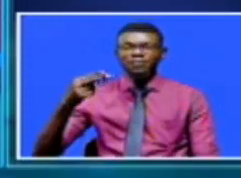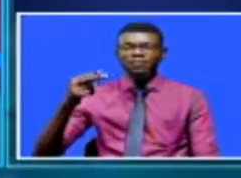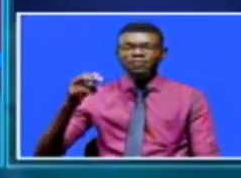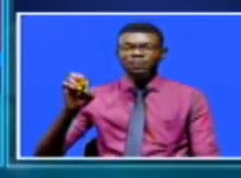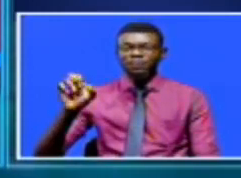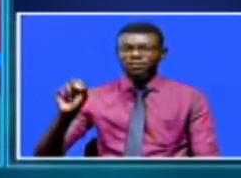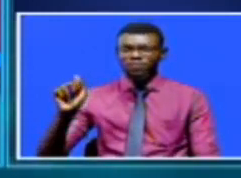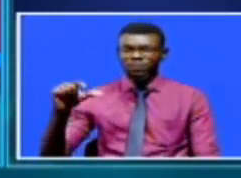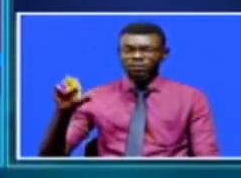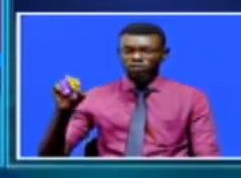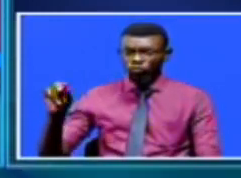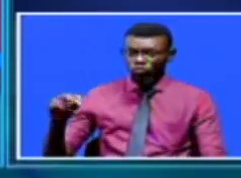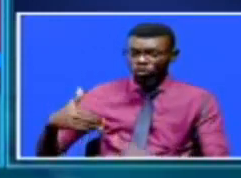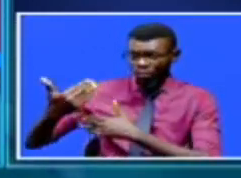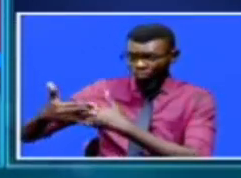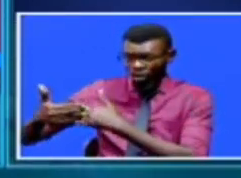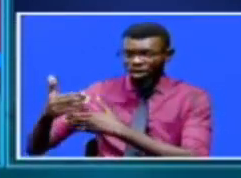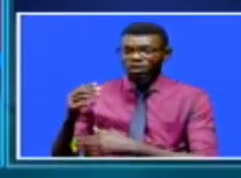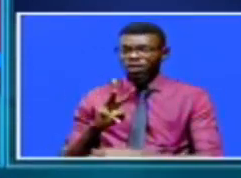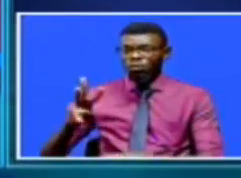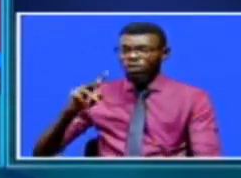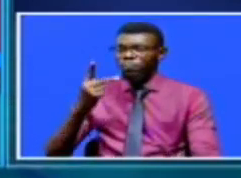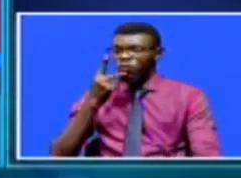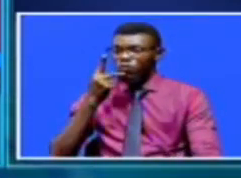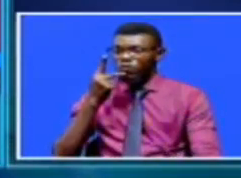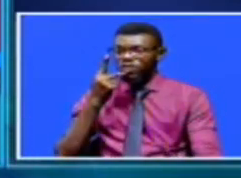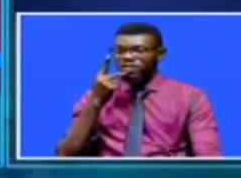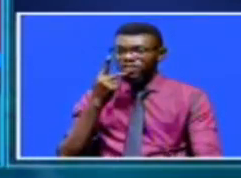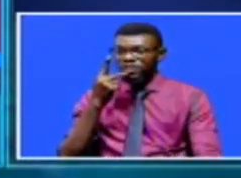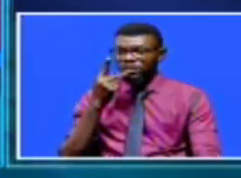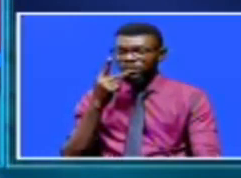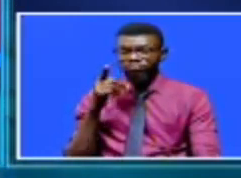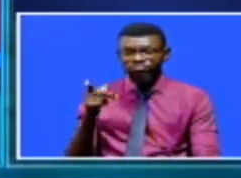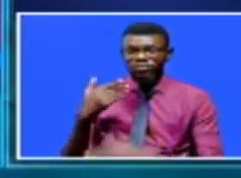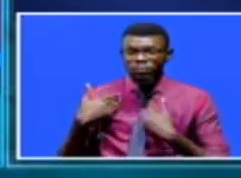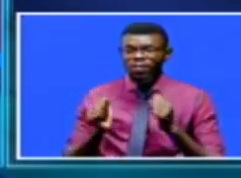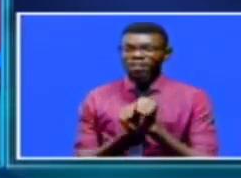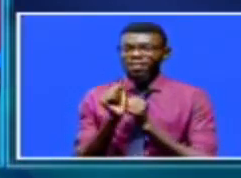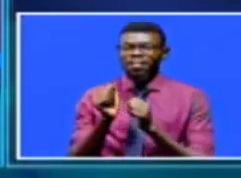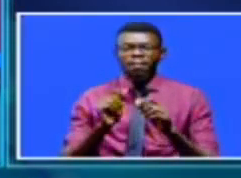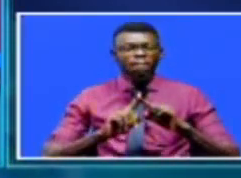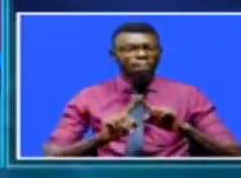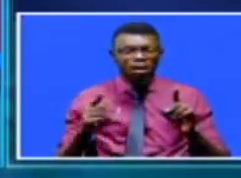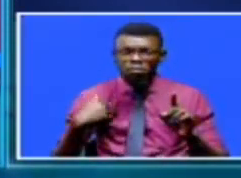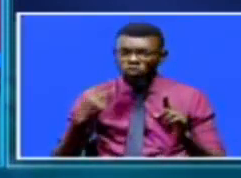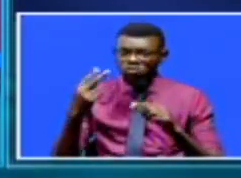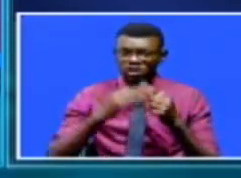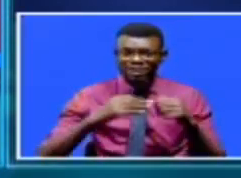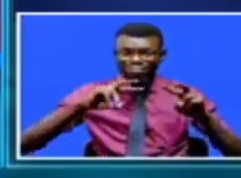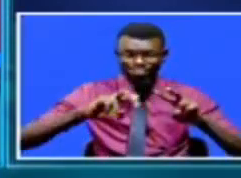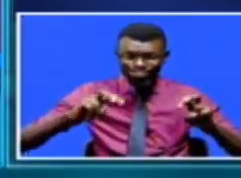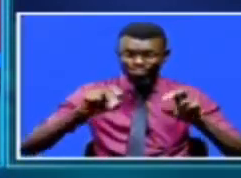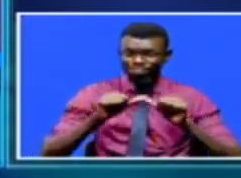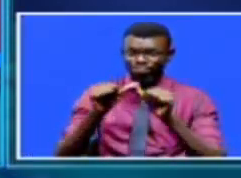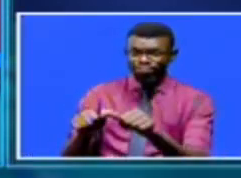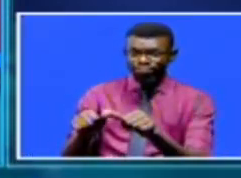Border of West Pokot and Elgeyo Marakwet counties has hit 15, with 28 people still unaccounted for. According to Rift Valley